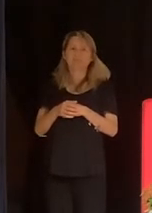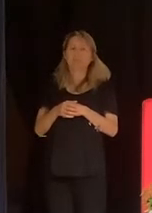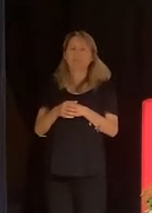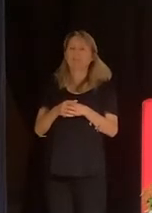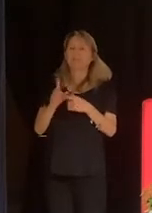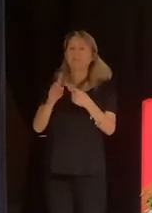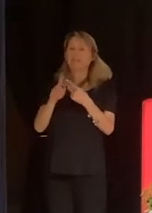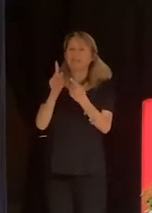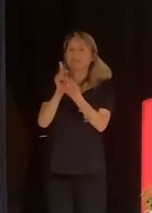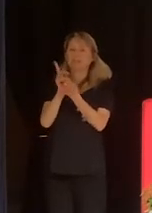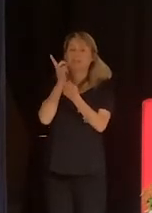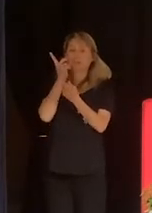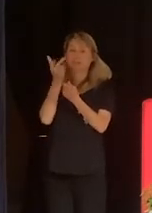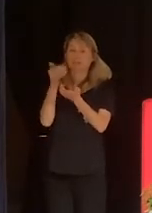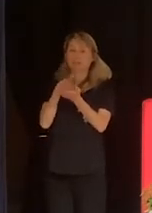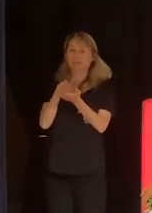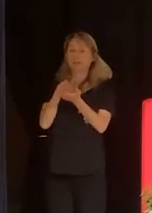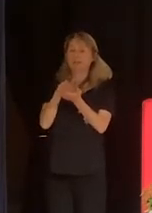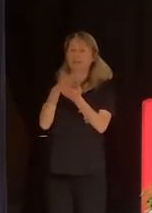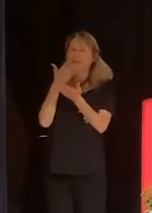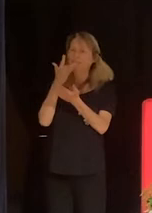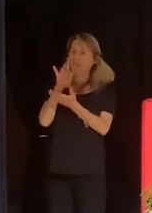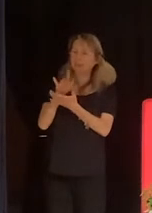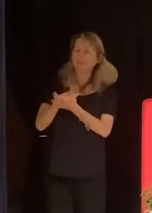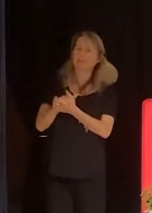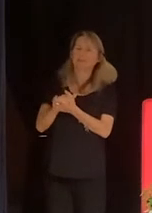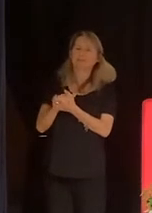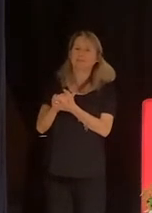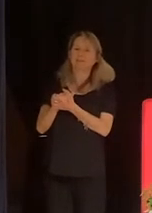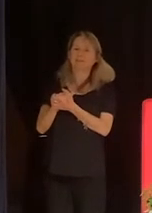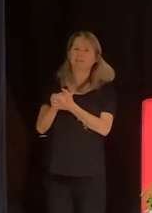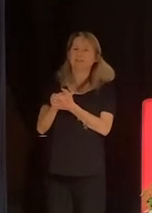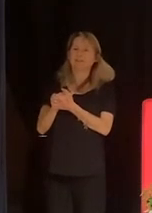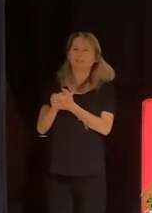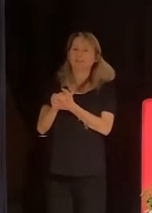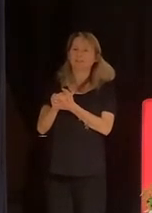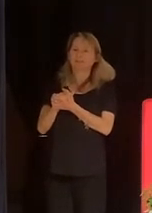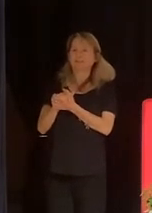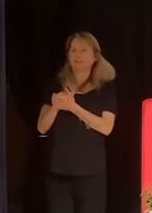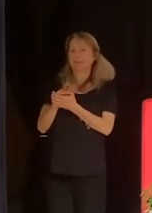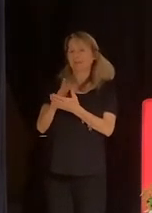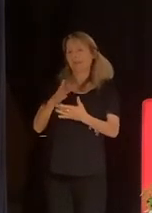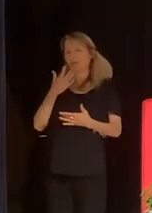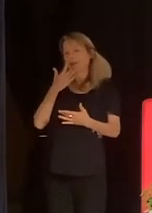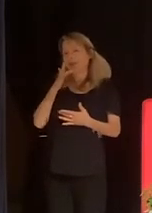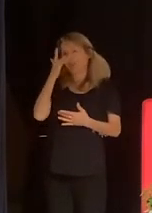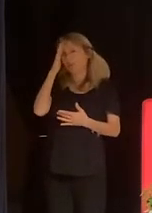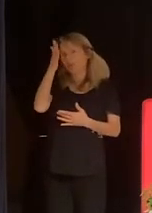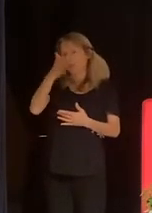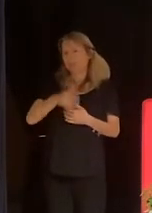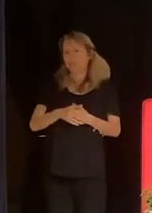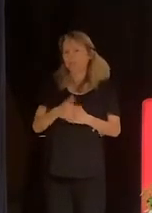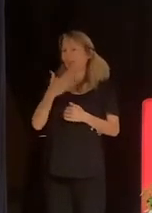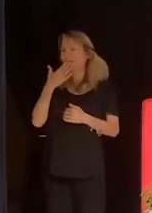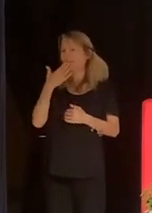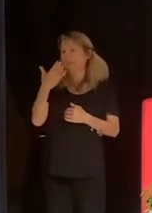Until then, best wishes, and I hope that you have a prosperous future. Thank you.